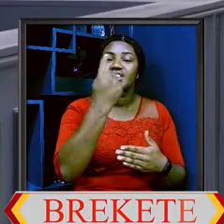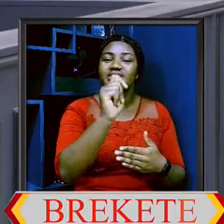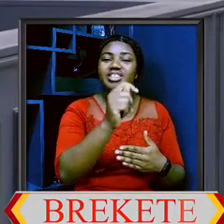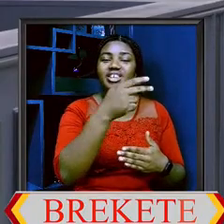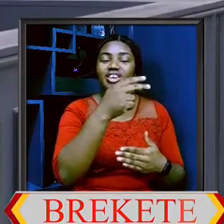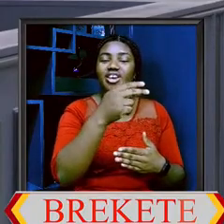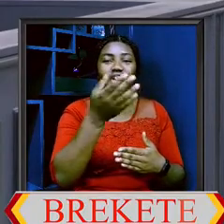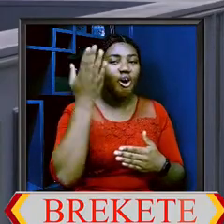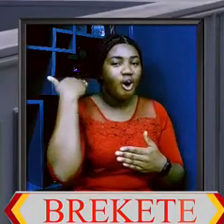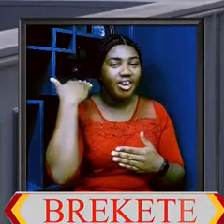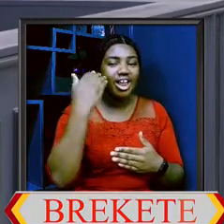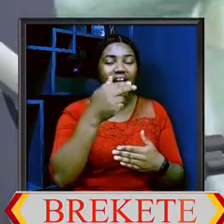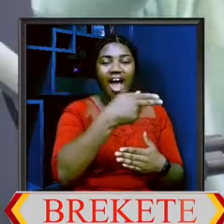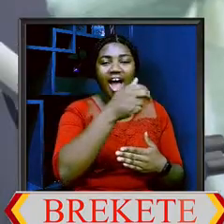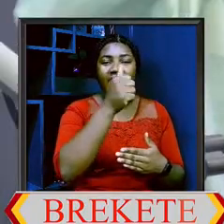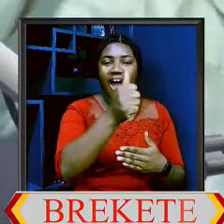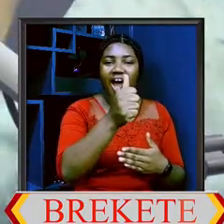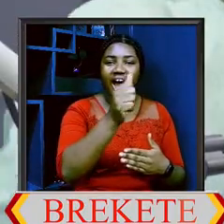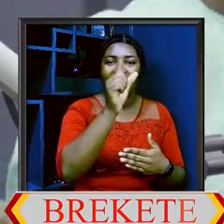appreciate